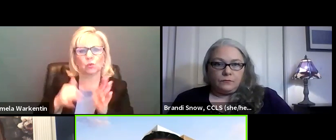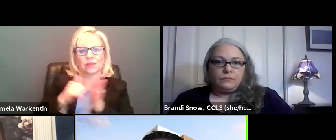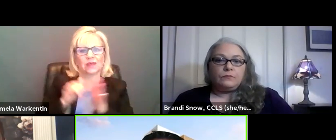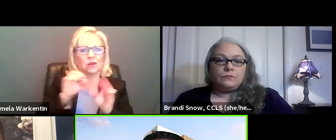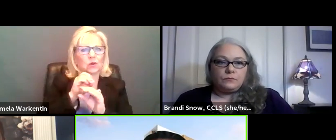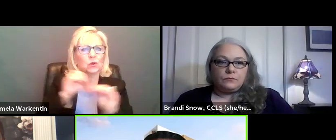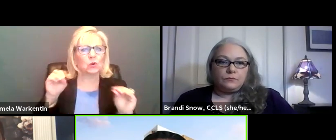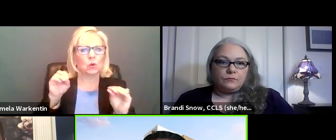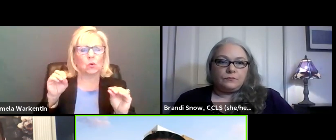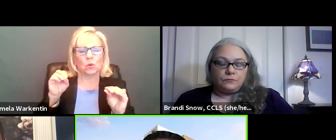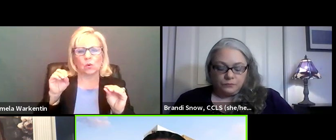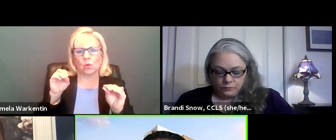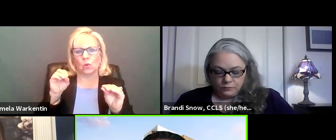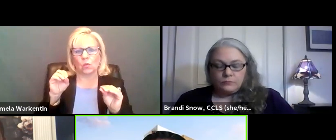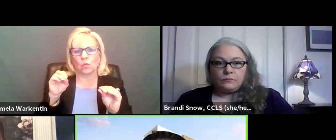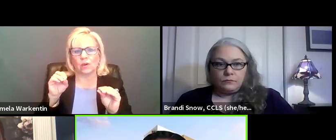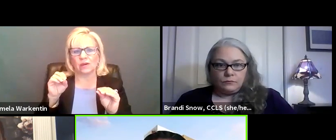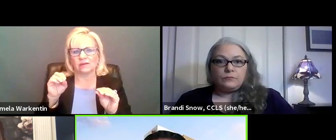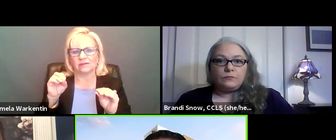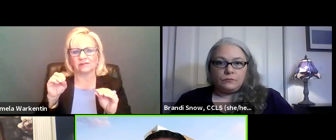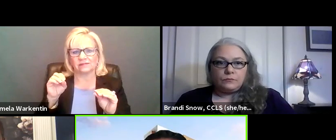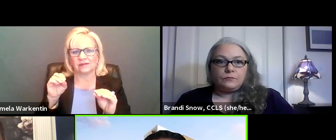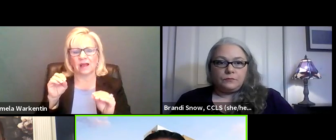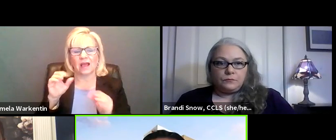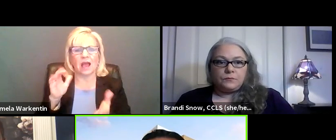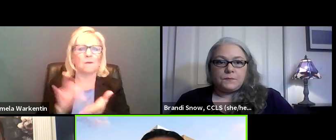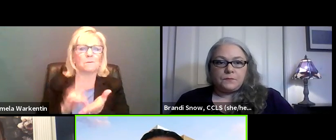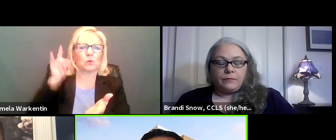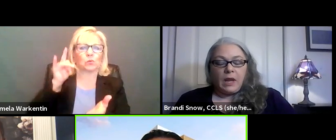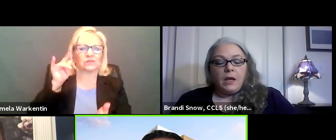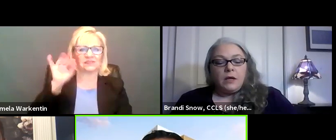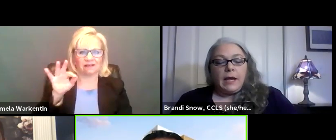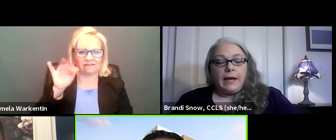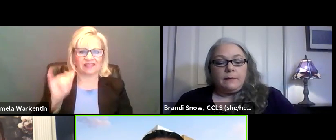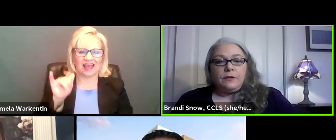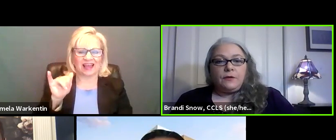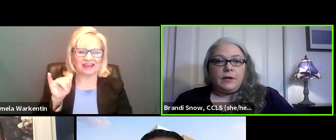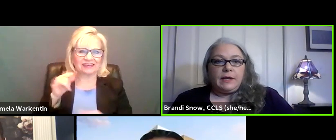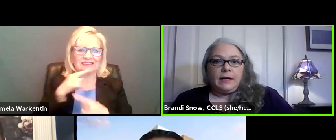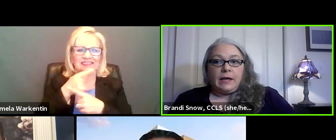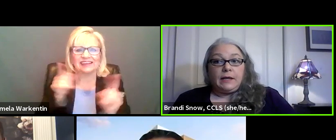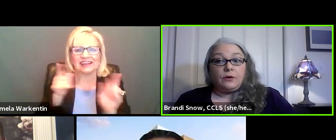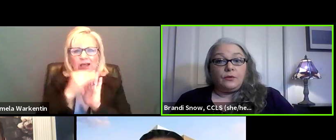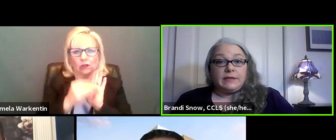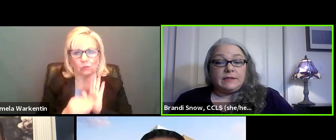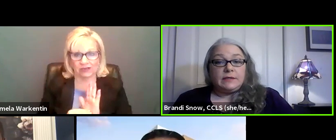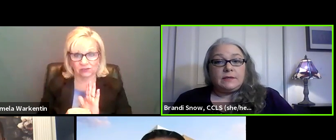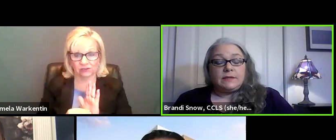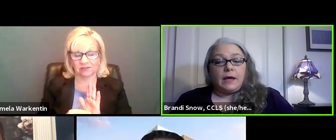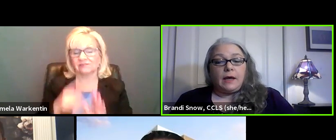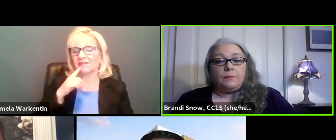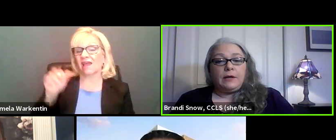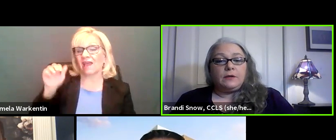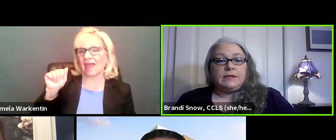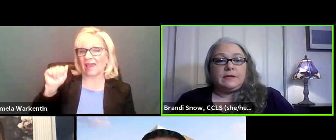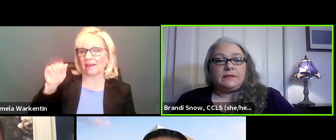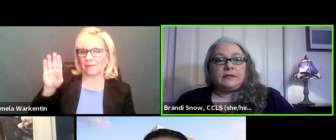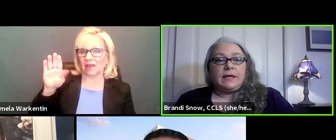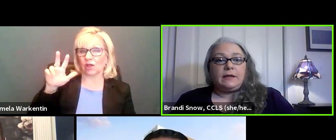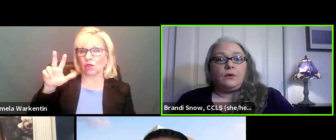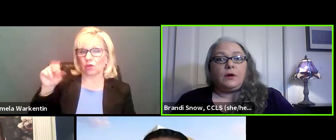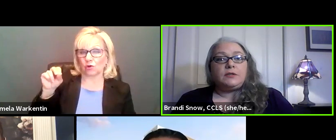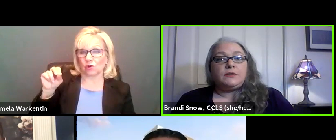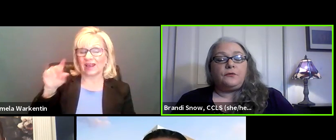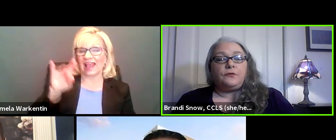of the declarations that tenants provide landlords? AB 3088 increases penalties